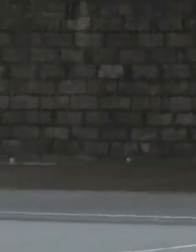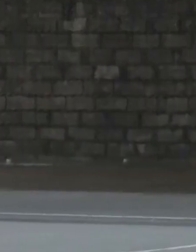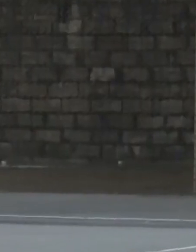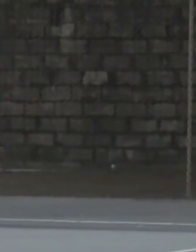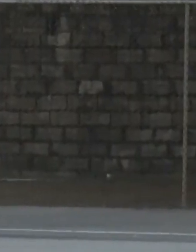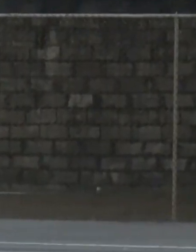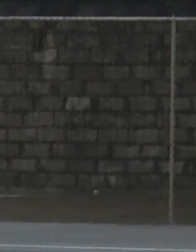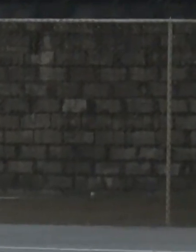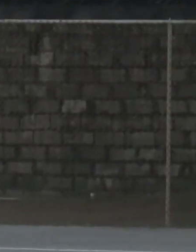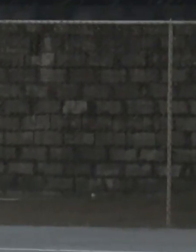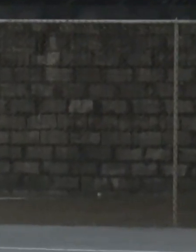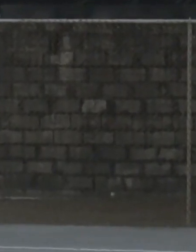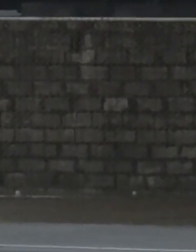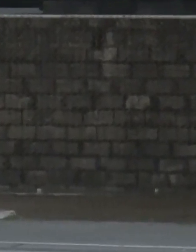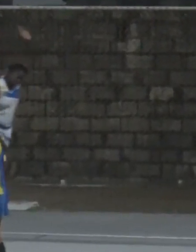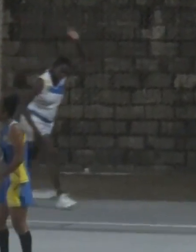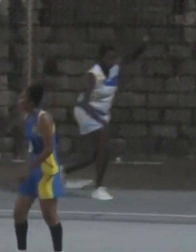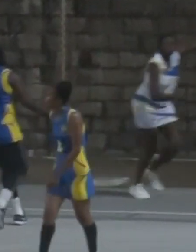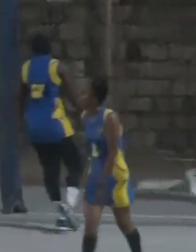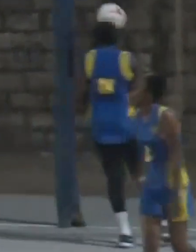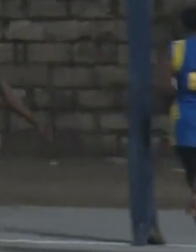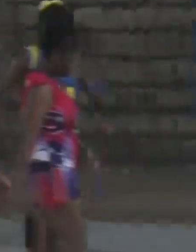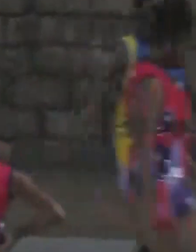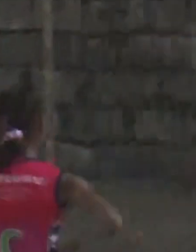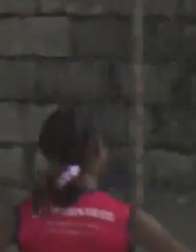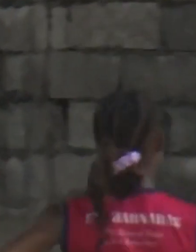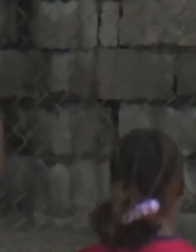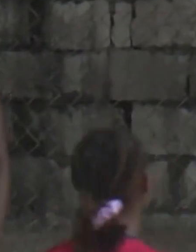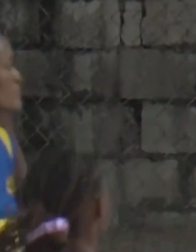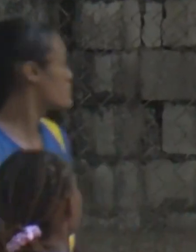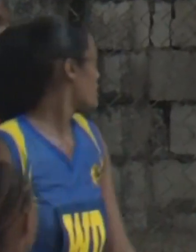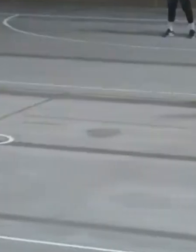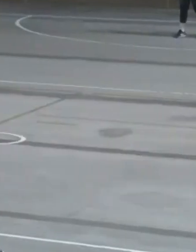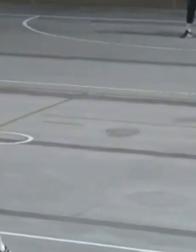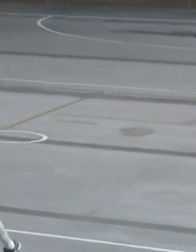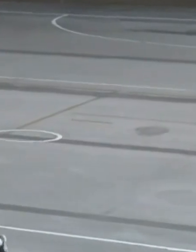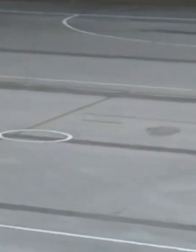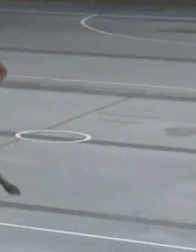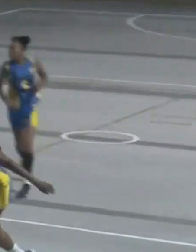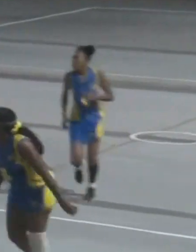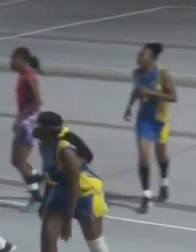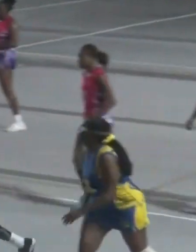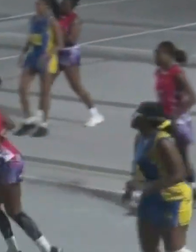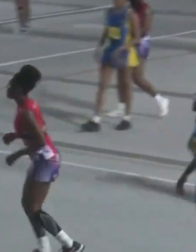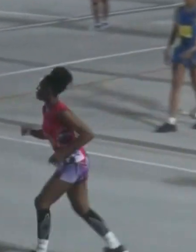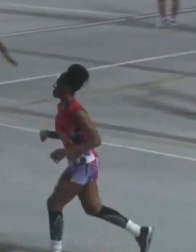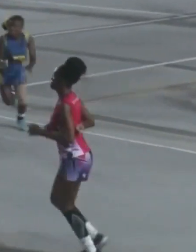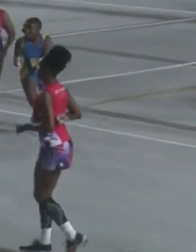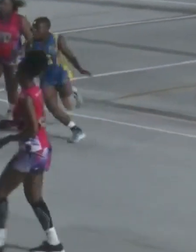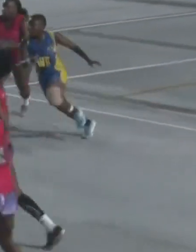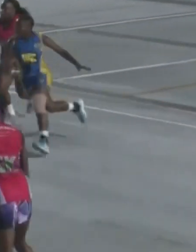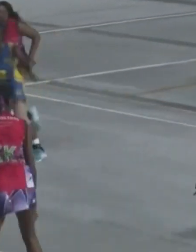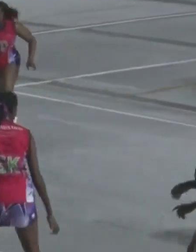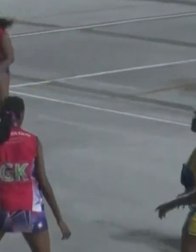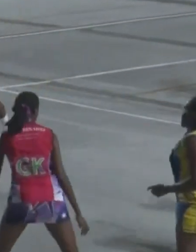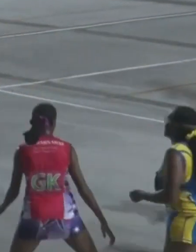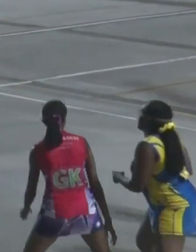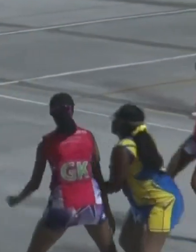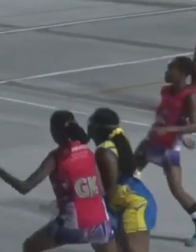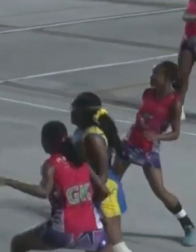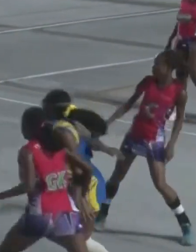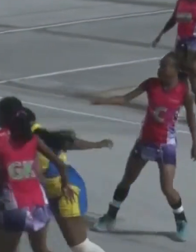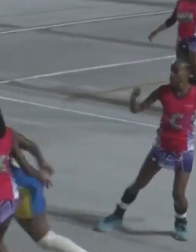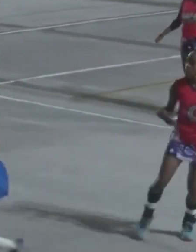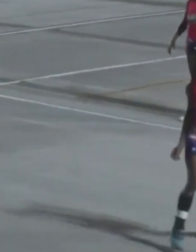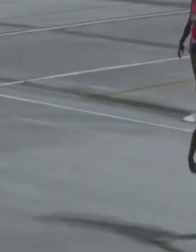this. Trisha Dean with the finishing touch. That's flawless. Well, if you thought that was good, Rangers turned it up a